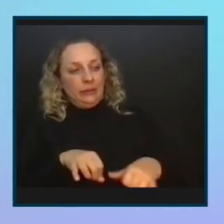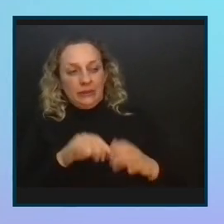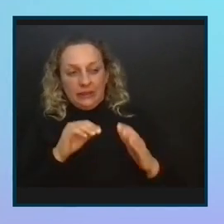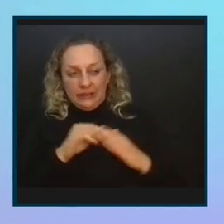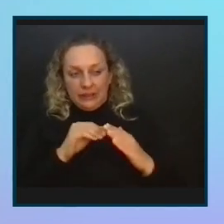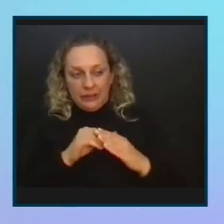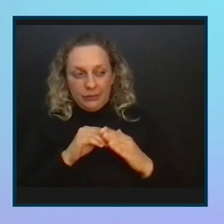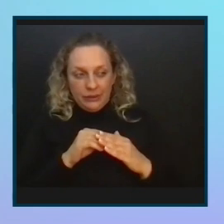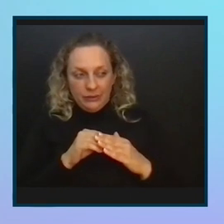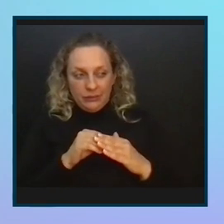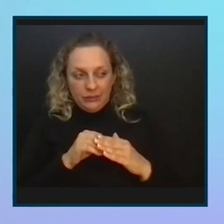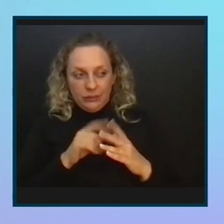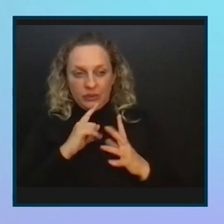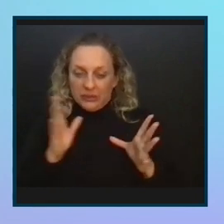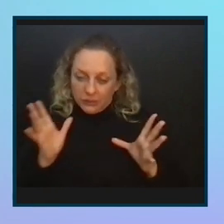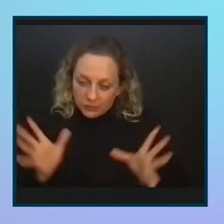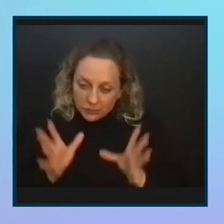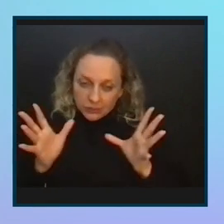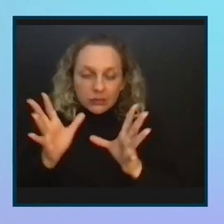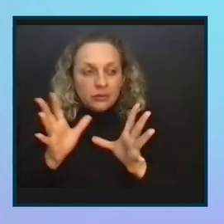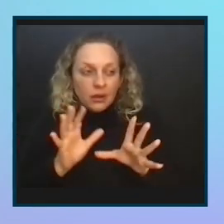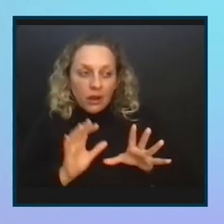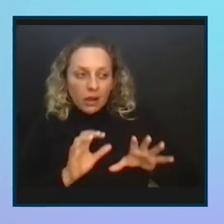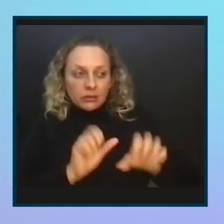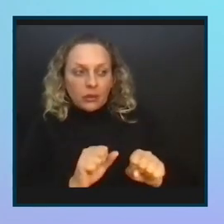a driver for design system adoption?